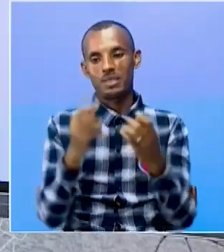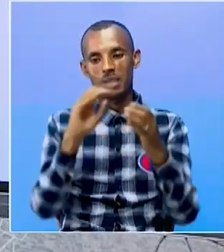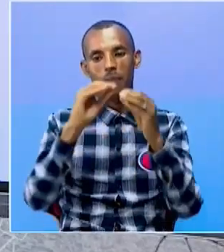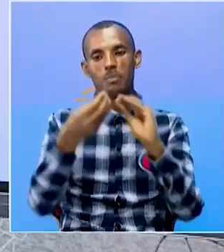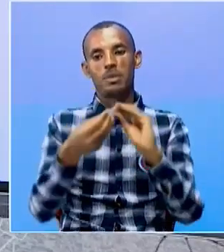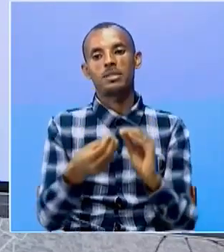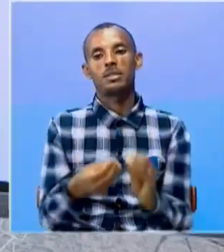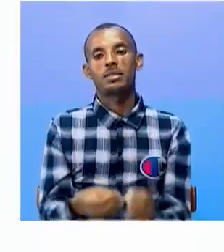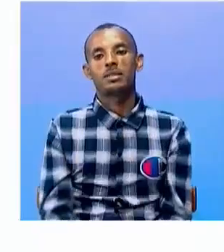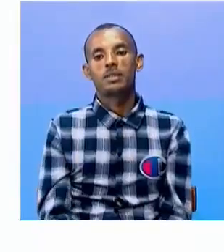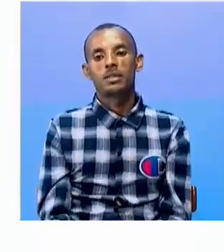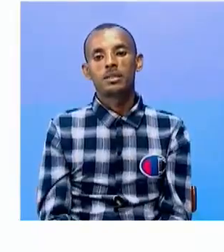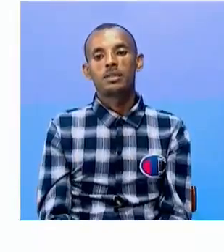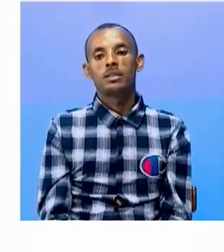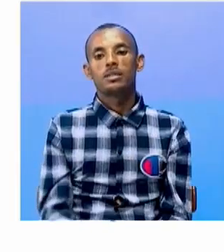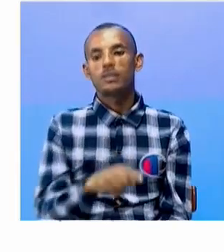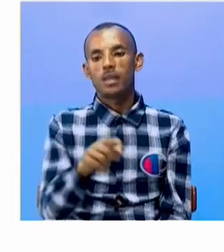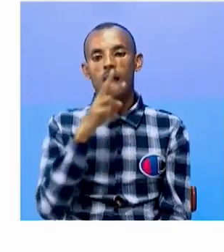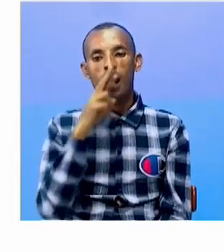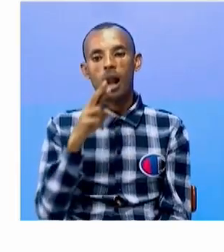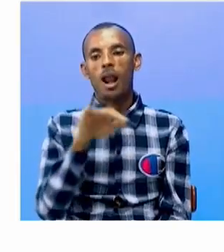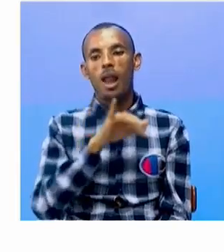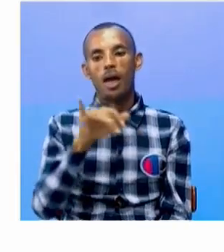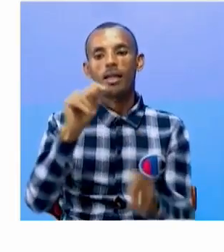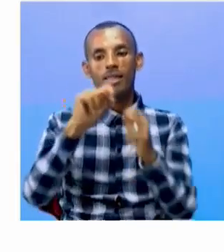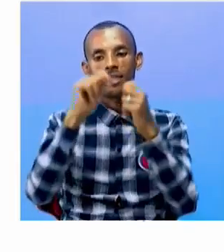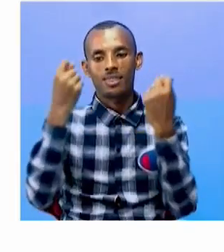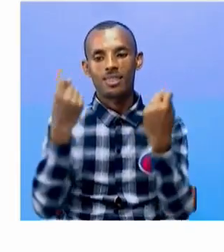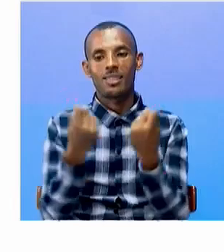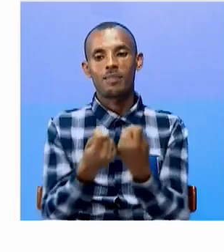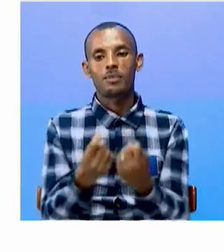terms. Are like terms.